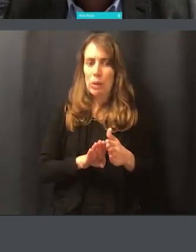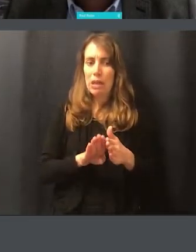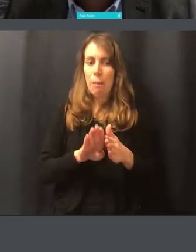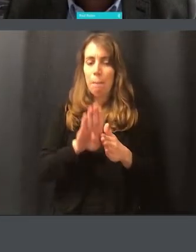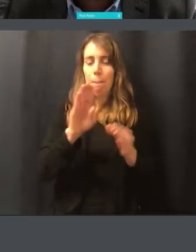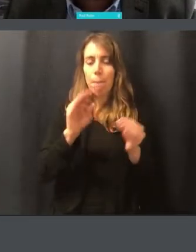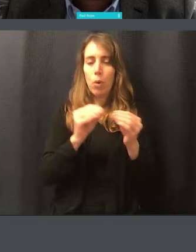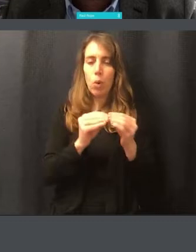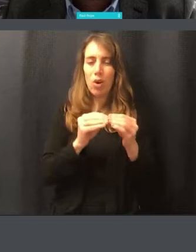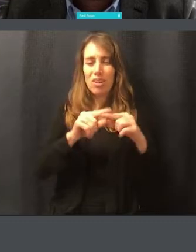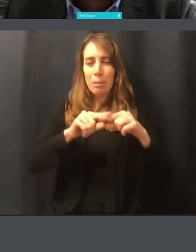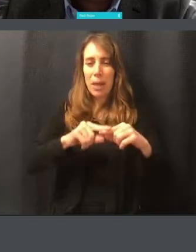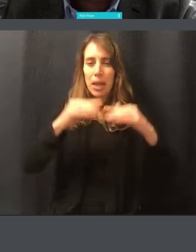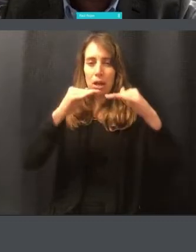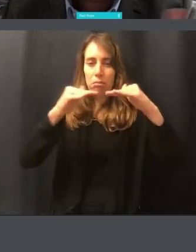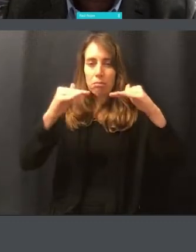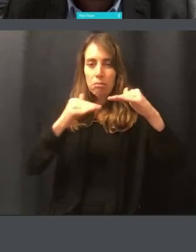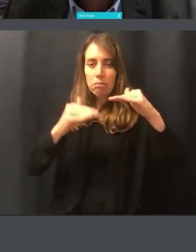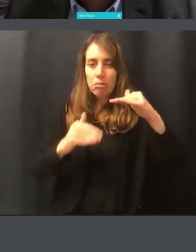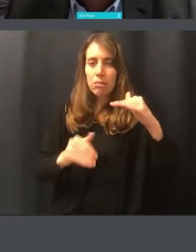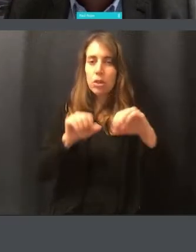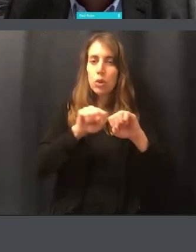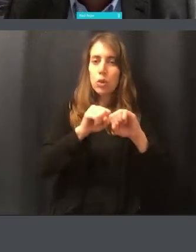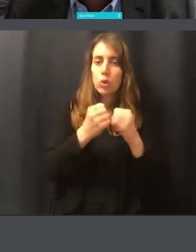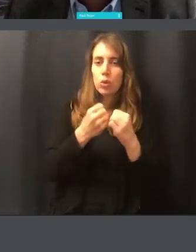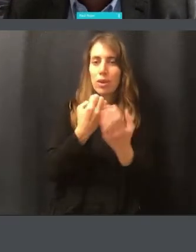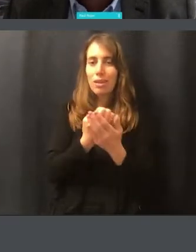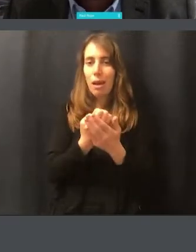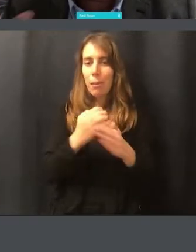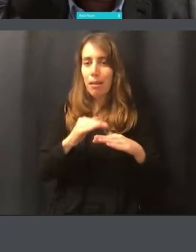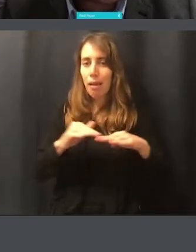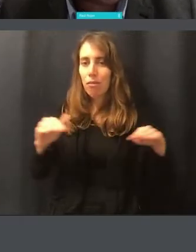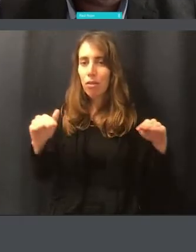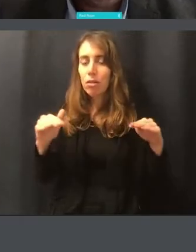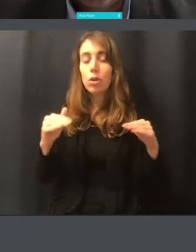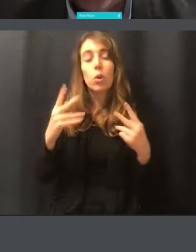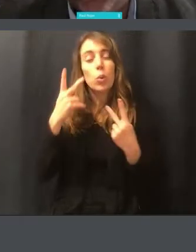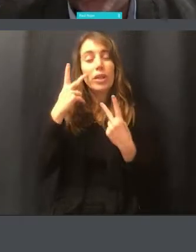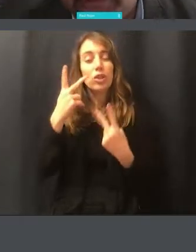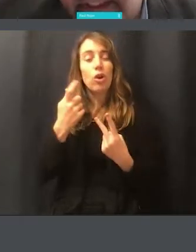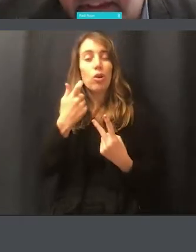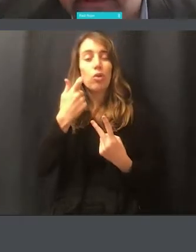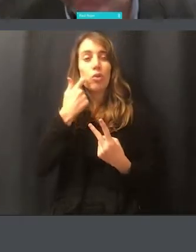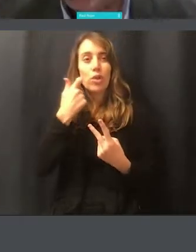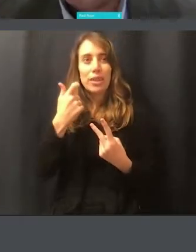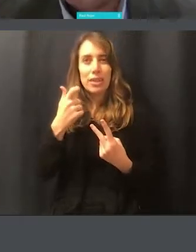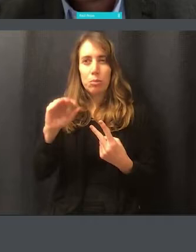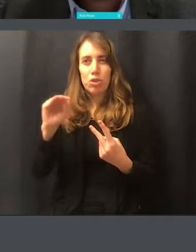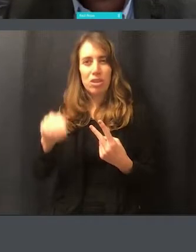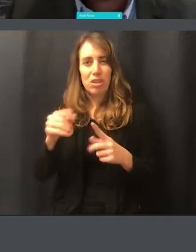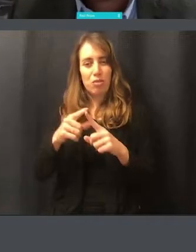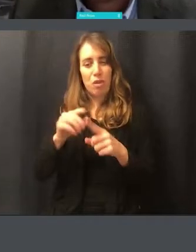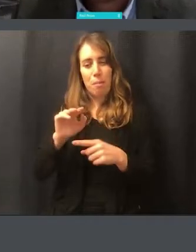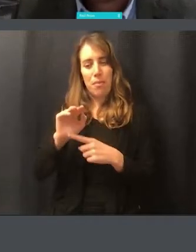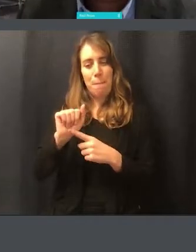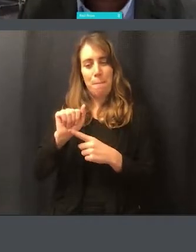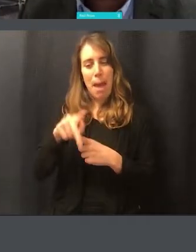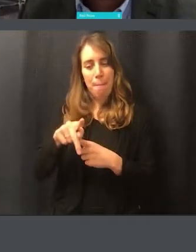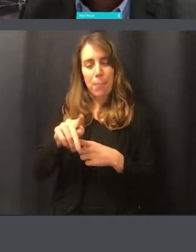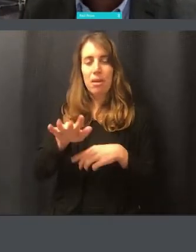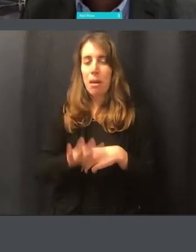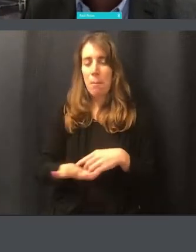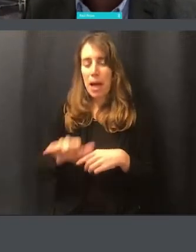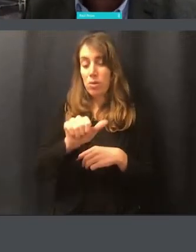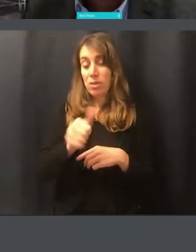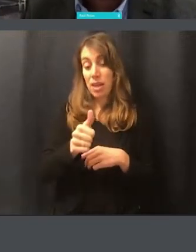And again, the latest data, we already saw this on the map, right? It's about 10% of kids in public